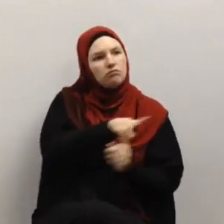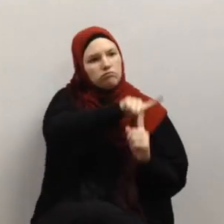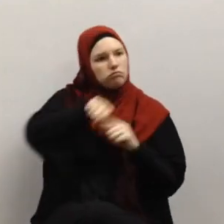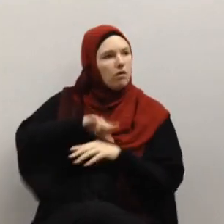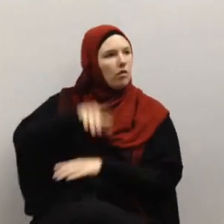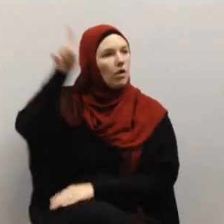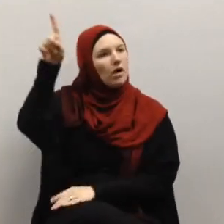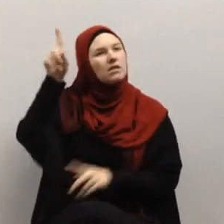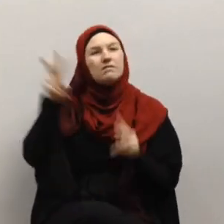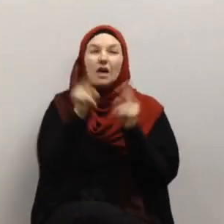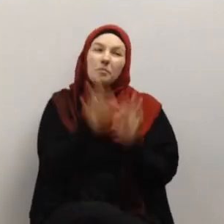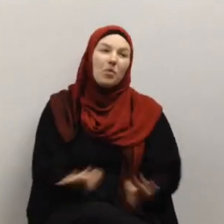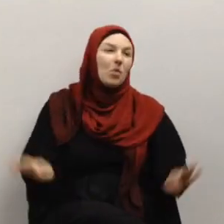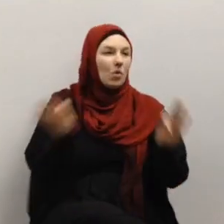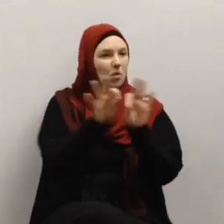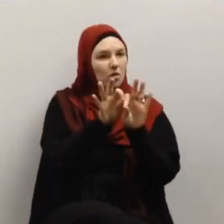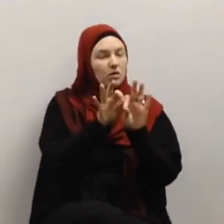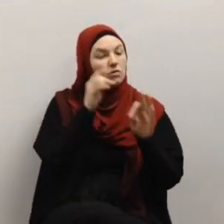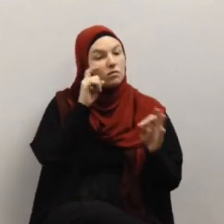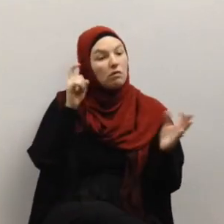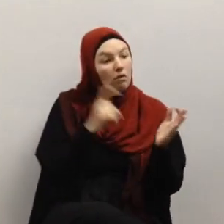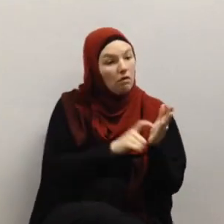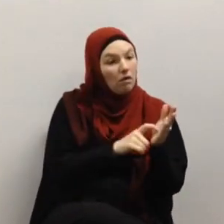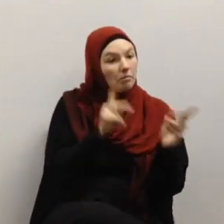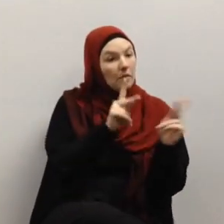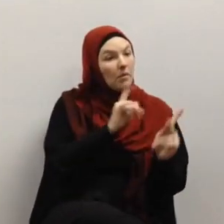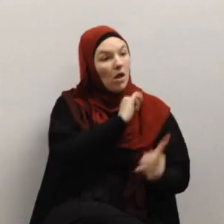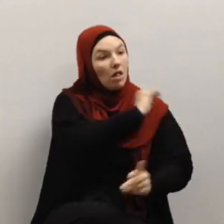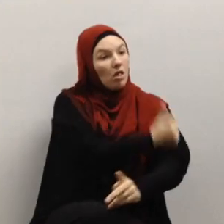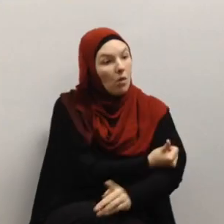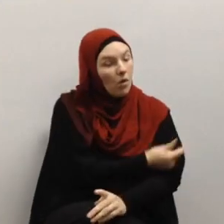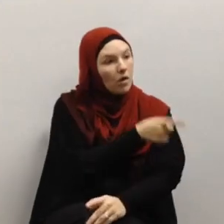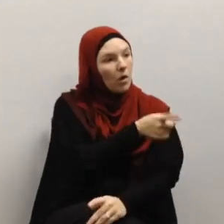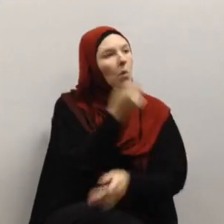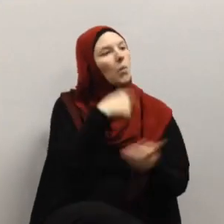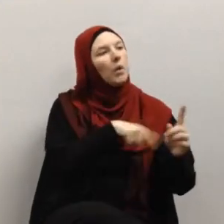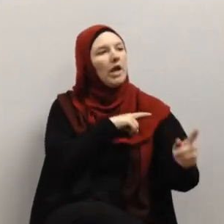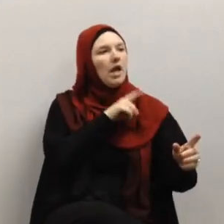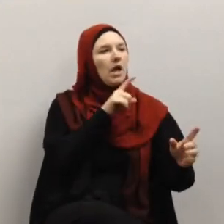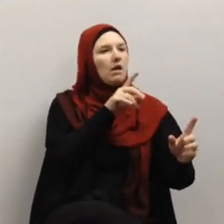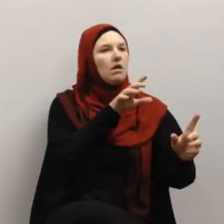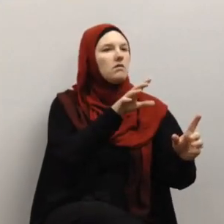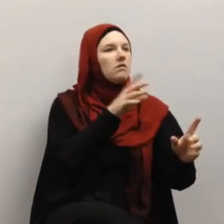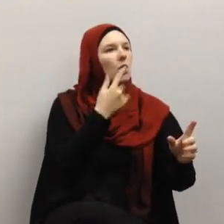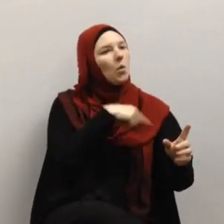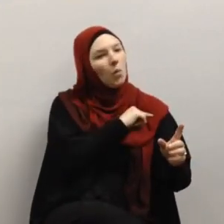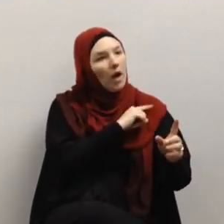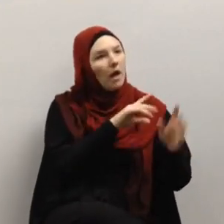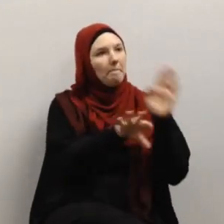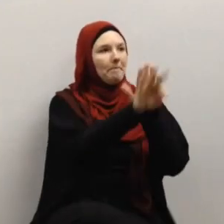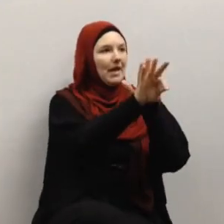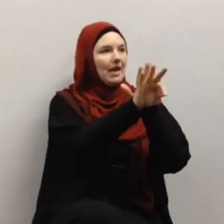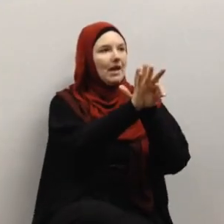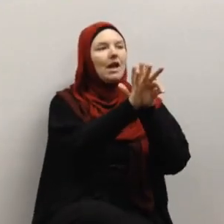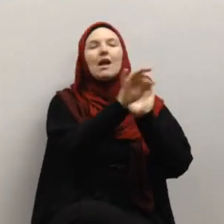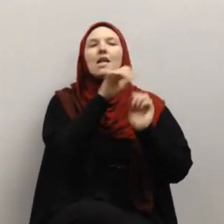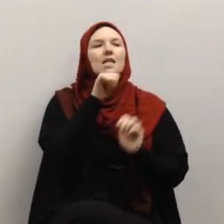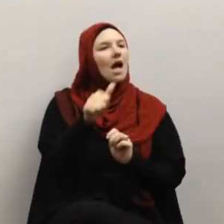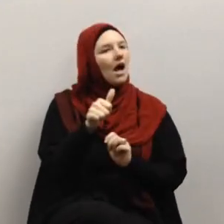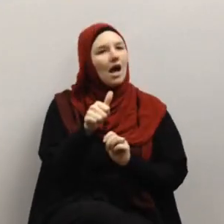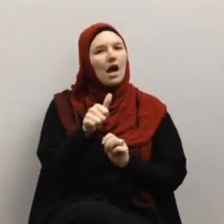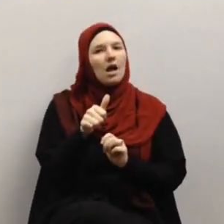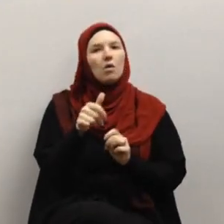those in authority that we appoint, not the ones who take power by the sword and the tank and the